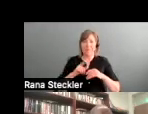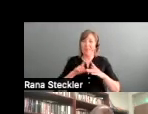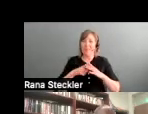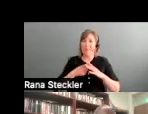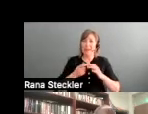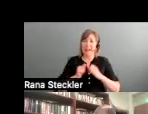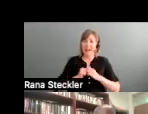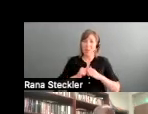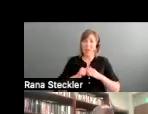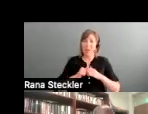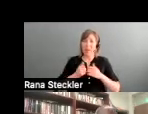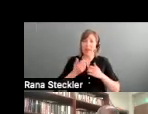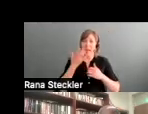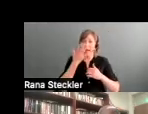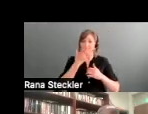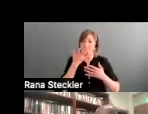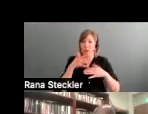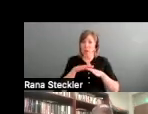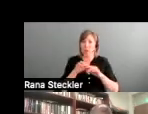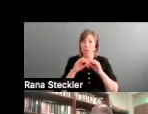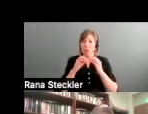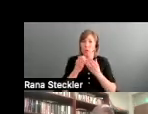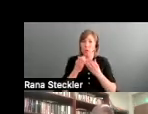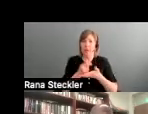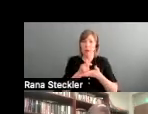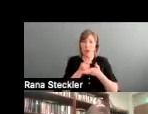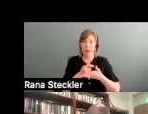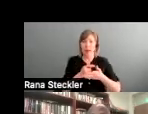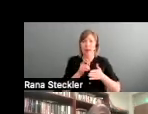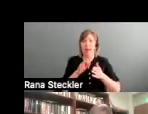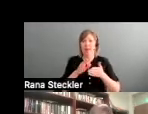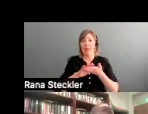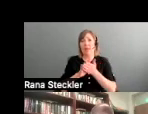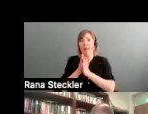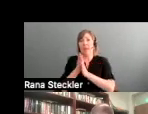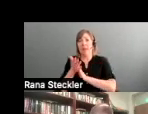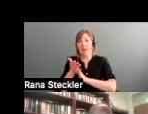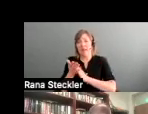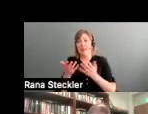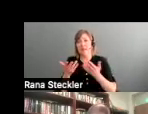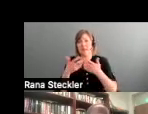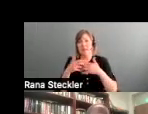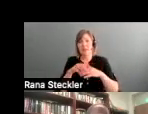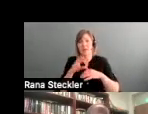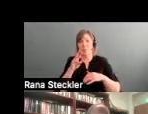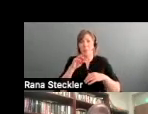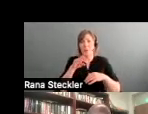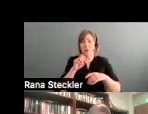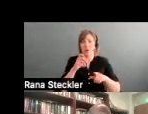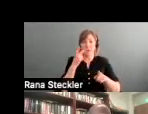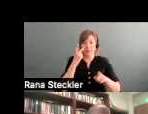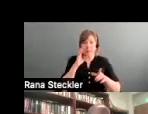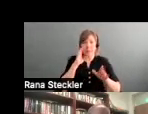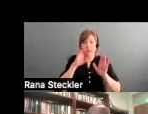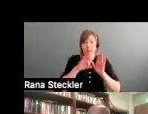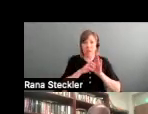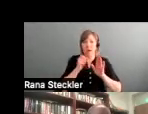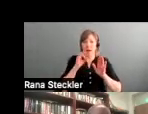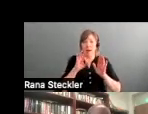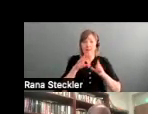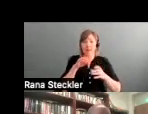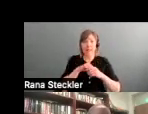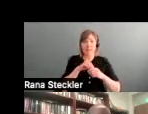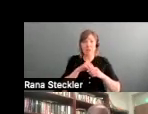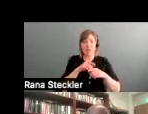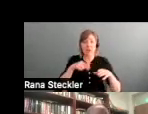began with interracial group therapy sessions, and then ultimately the integration of the wards. And here that you have an image of an